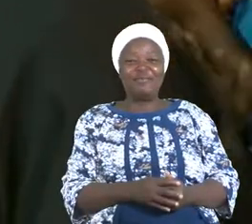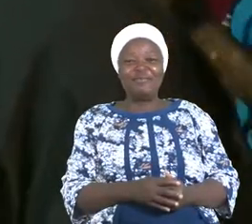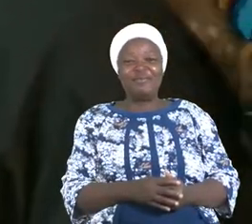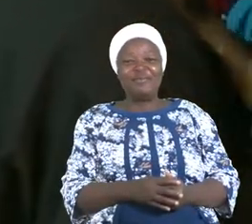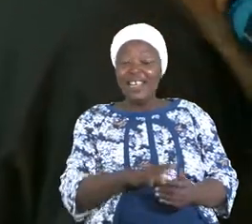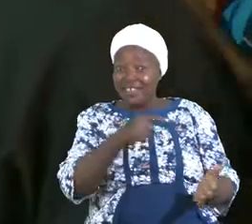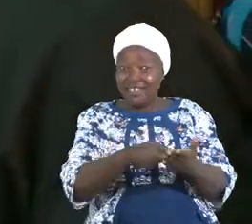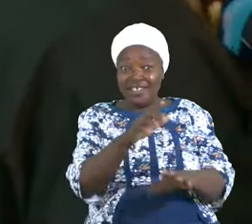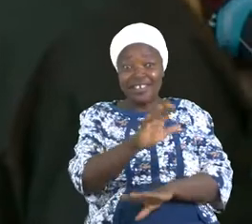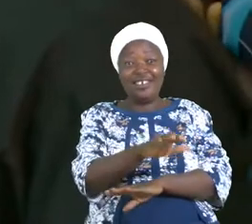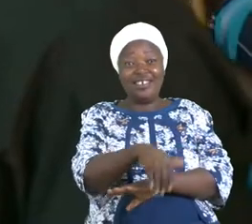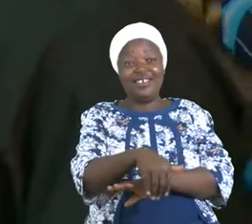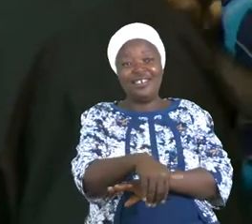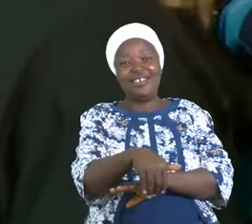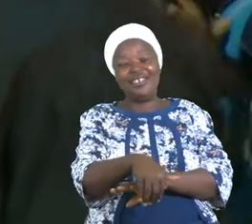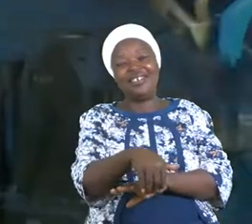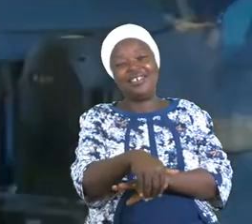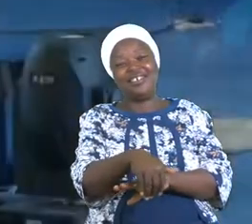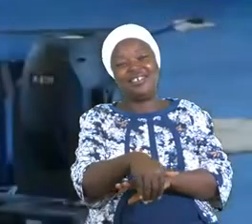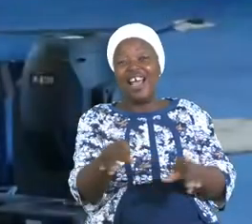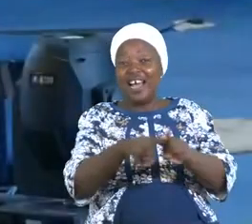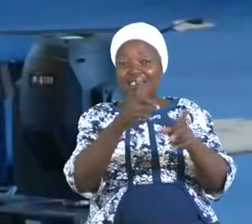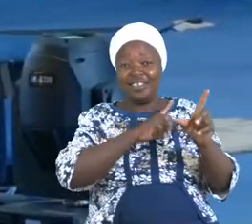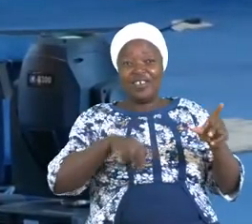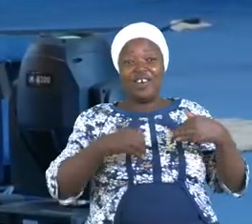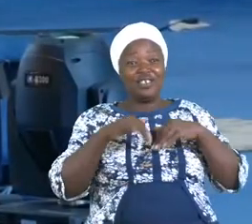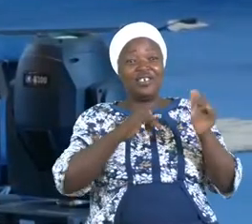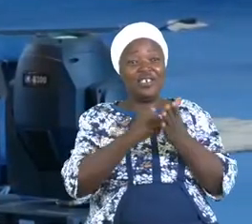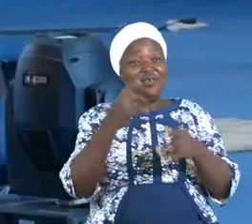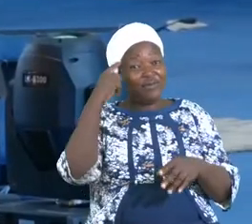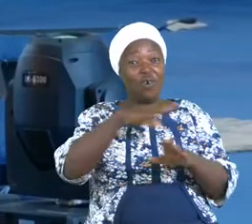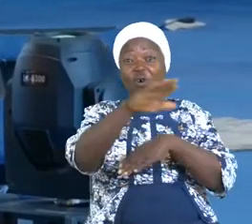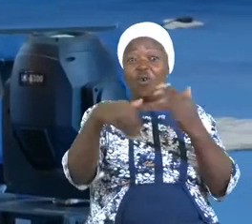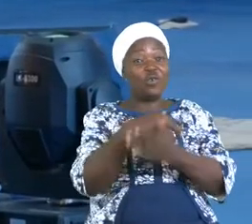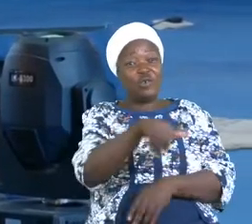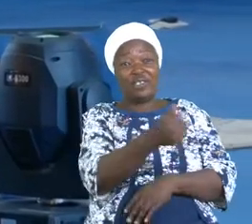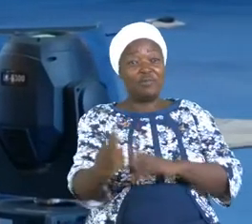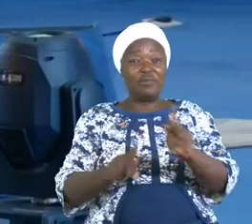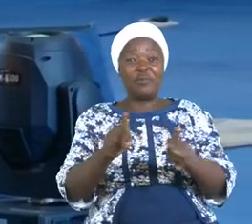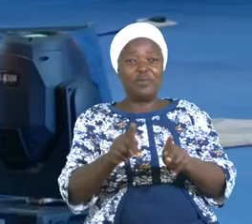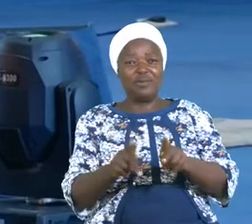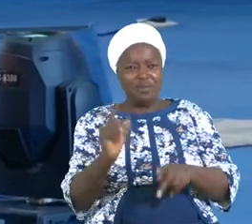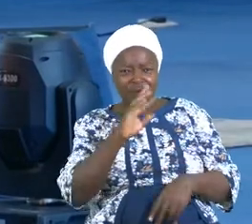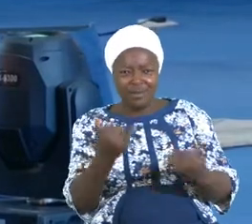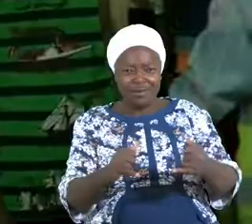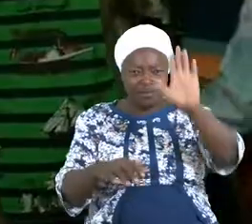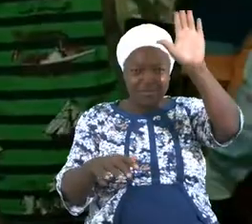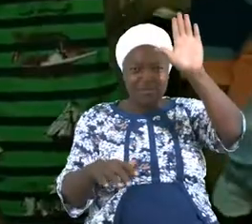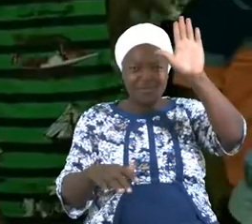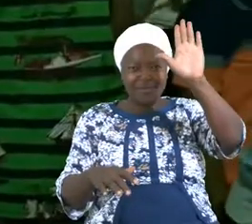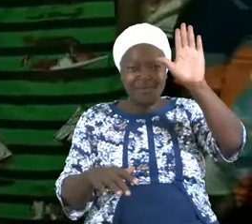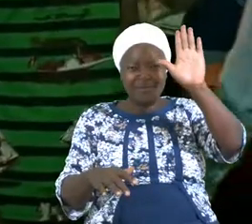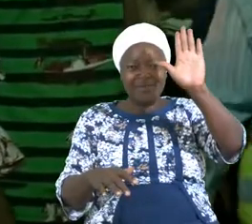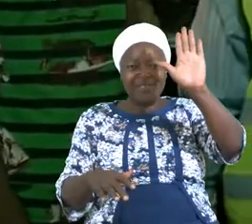Tonight, as the Lord has done it for others, where are you now? It's